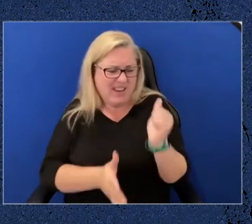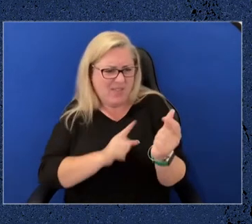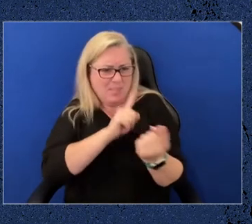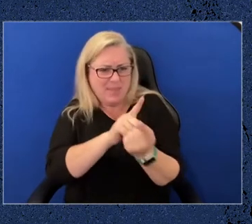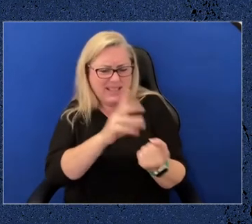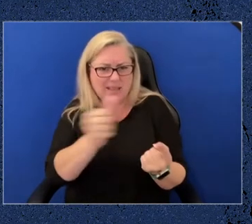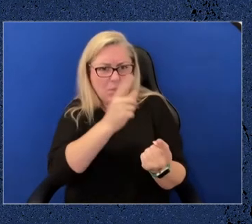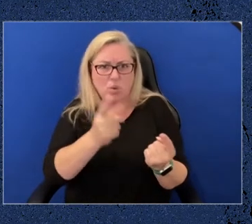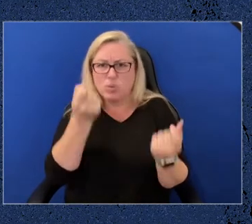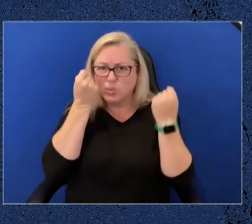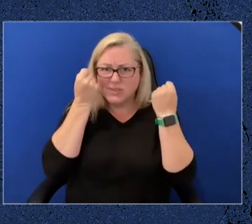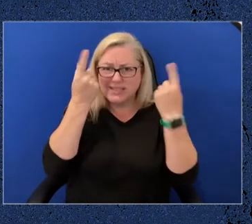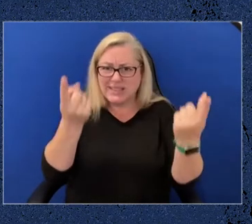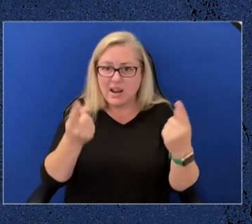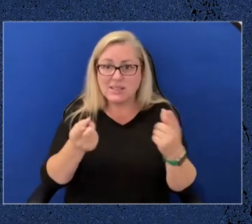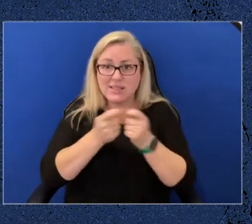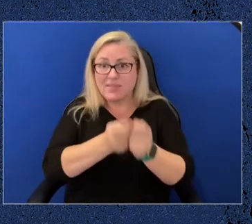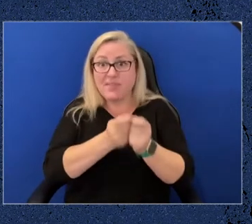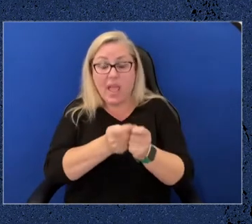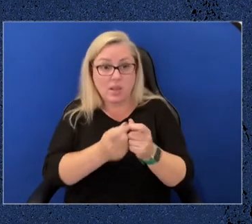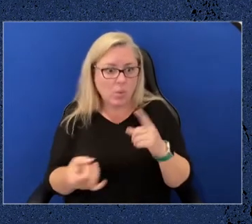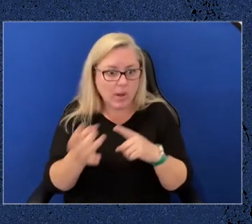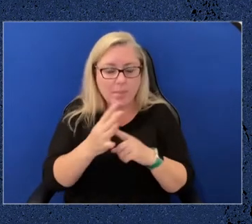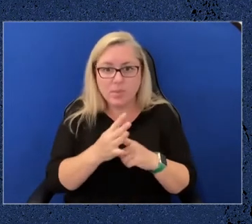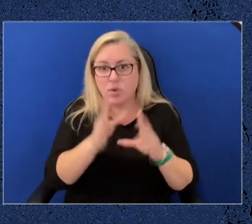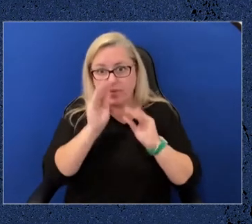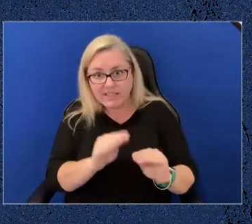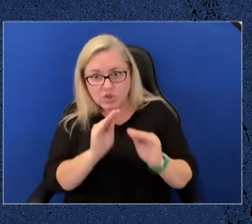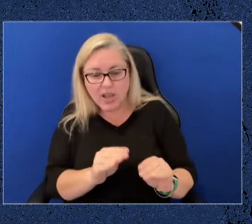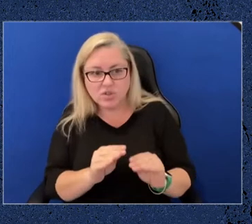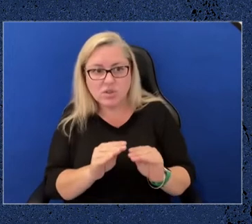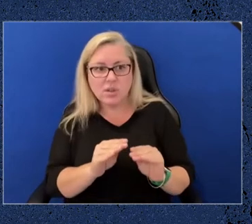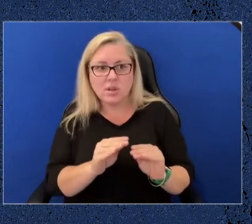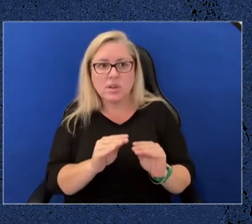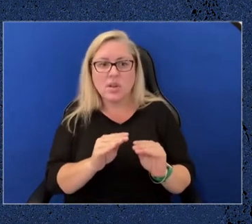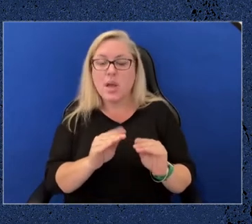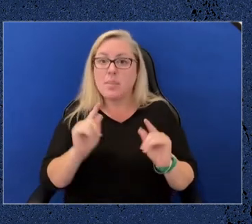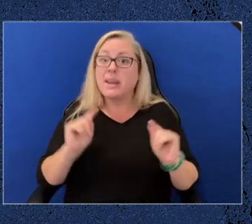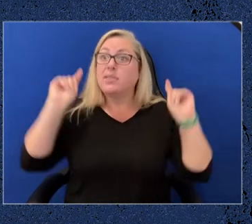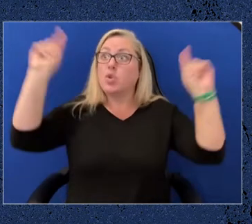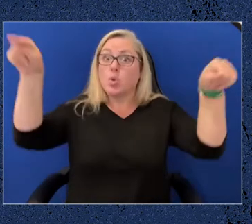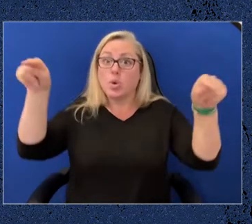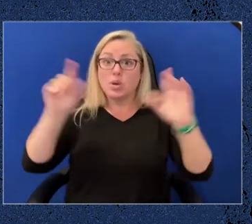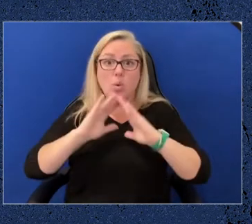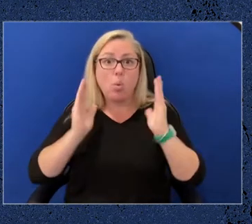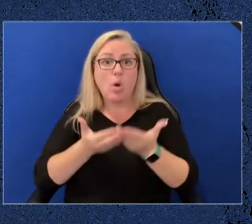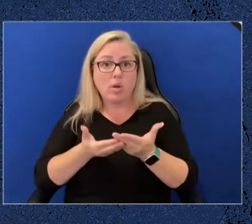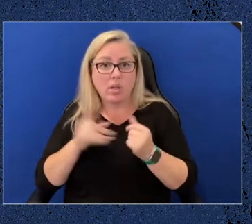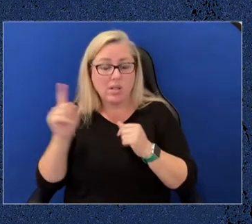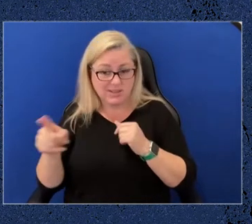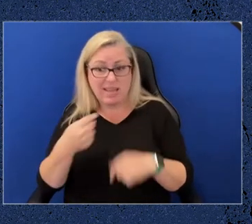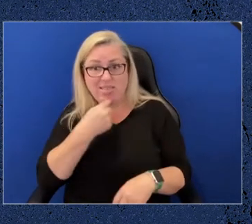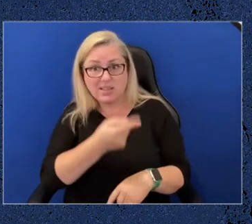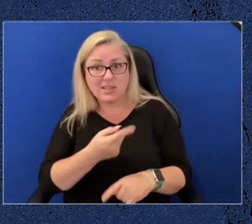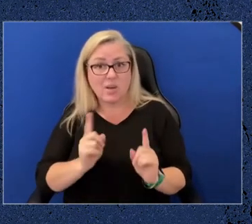did not understand the value and the importance of education. But then you get out to this big wider world, and there's a suggestion in the big wider world